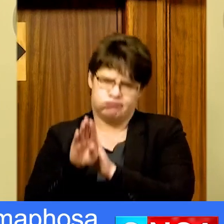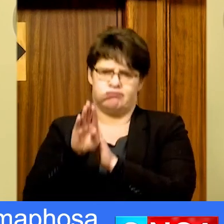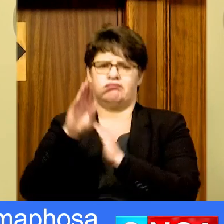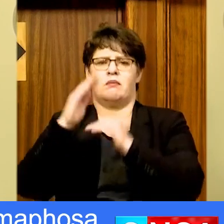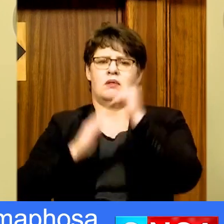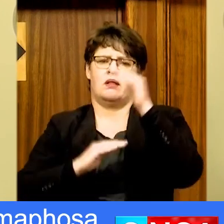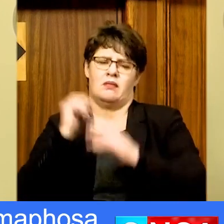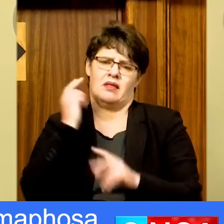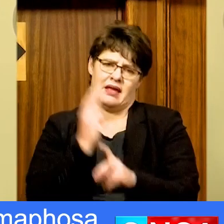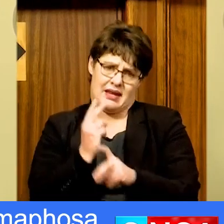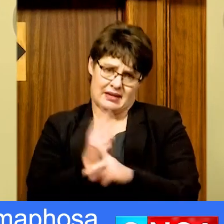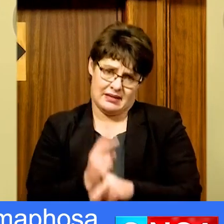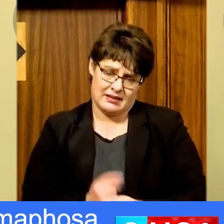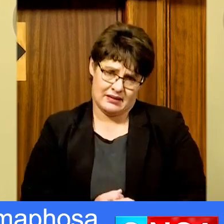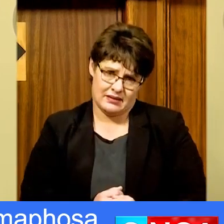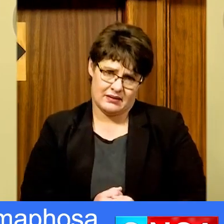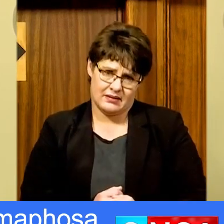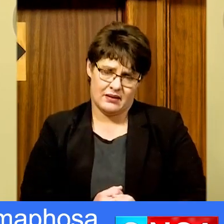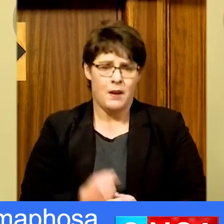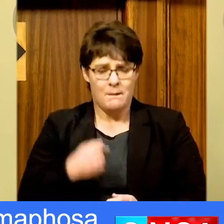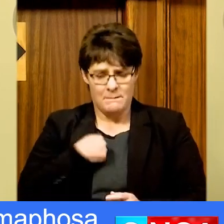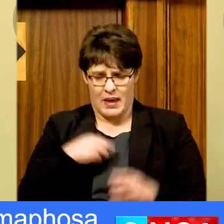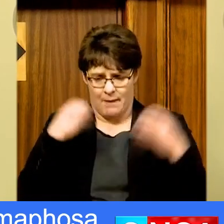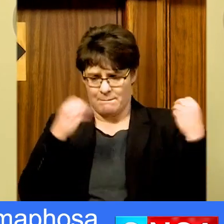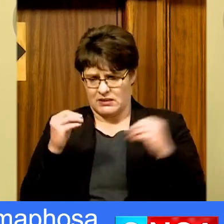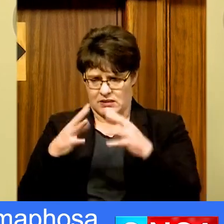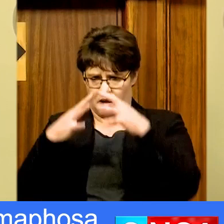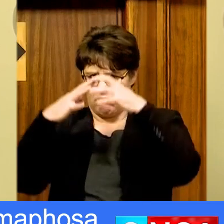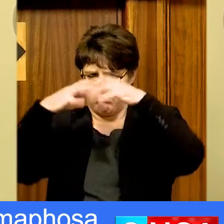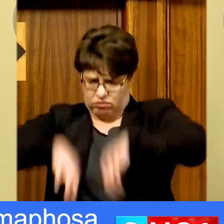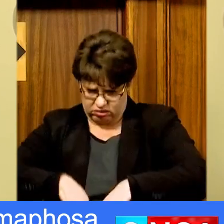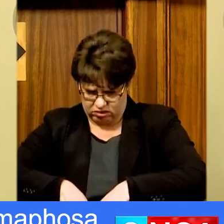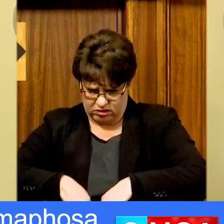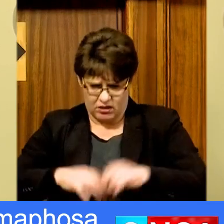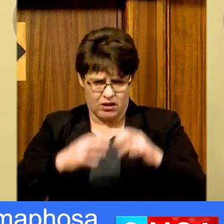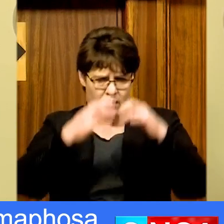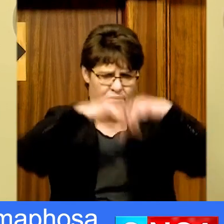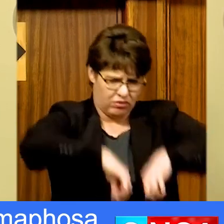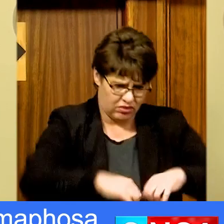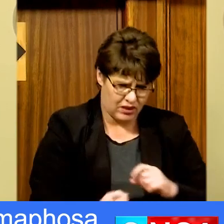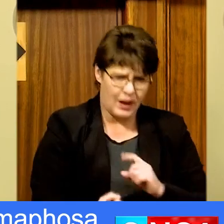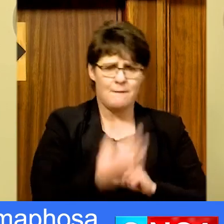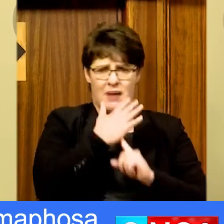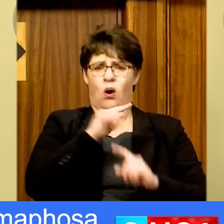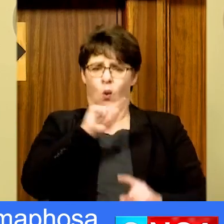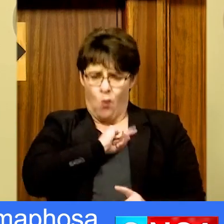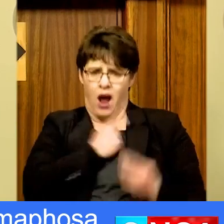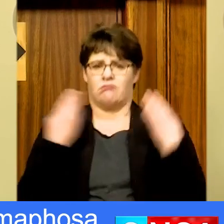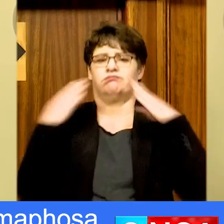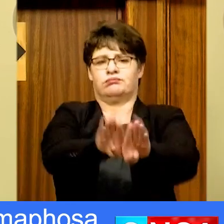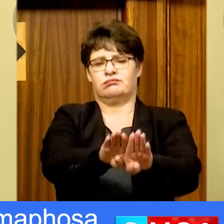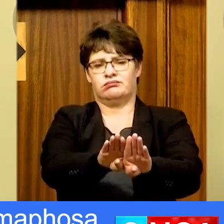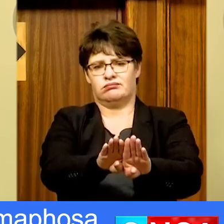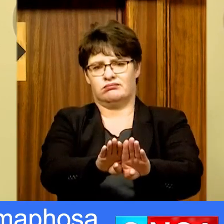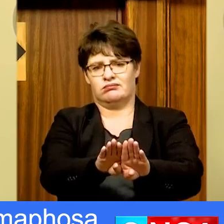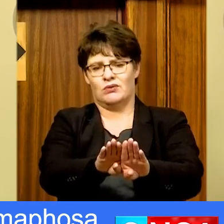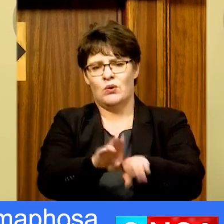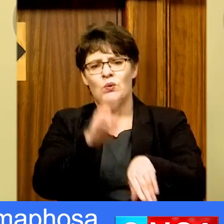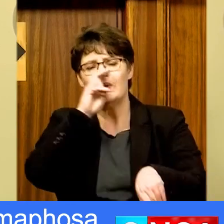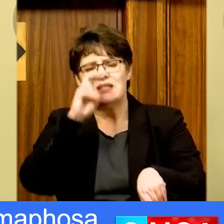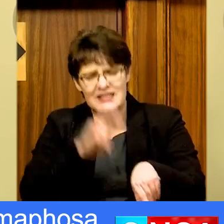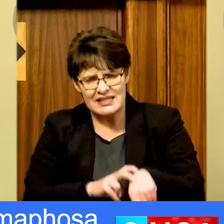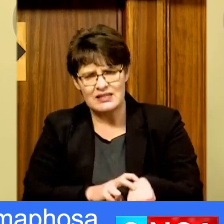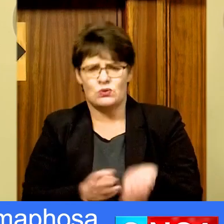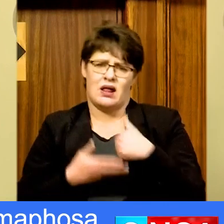measures to protect those whose livelihoods have been so badly impacted by the lockdown. The days,